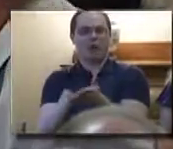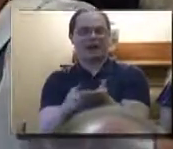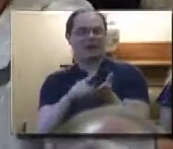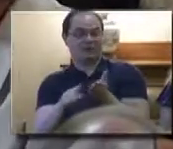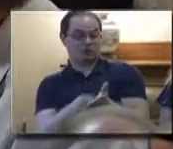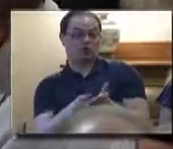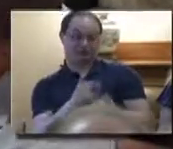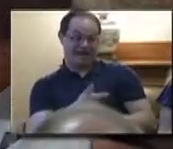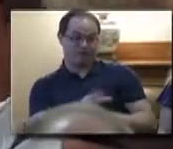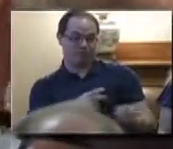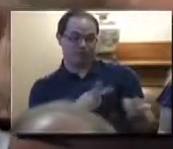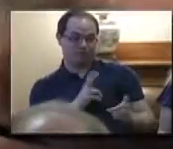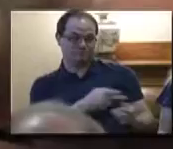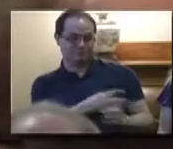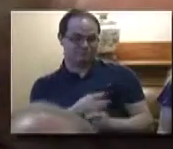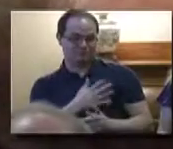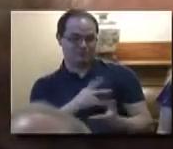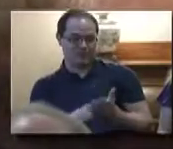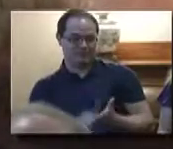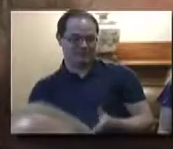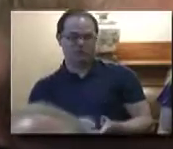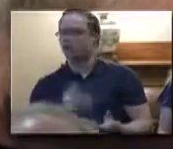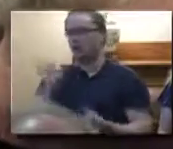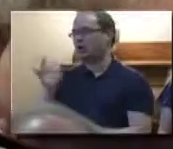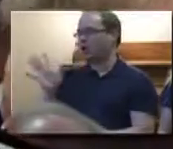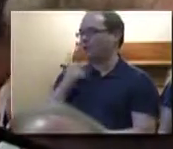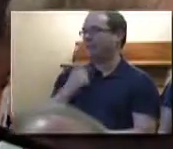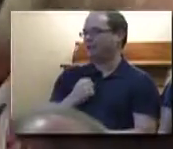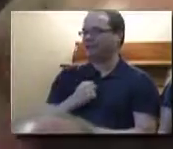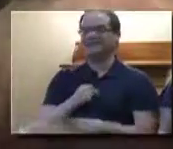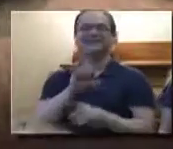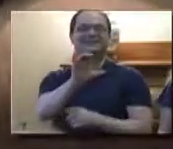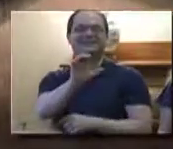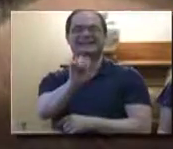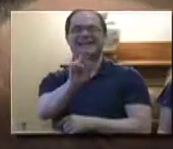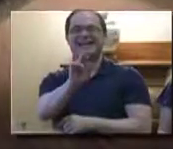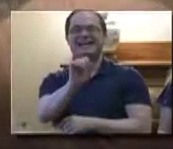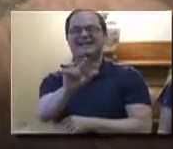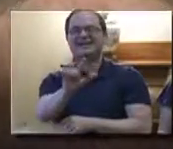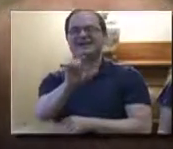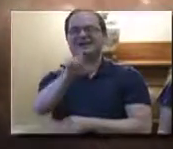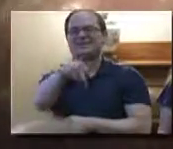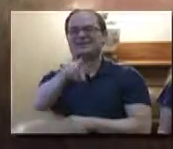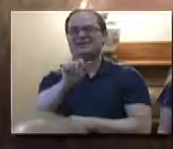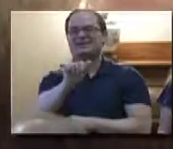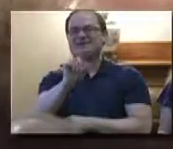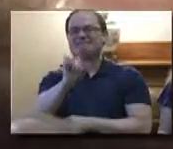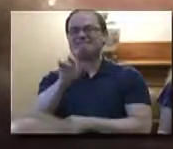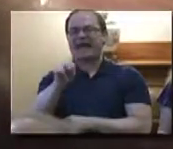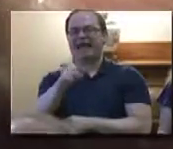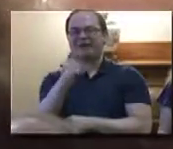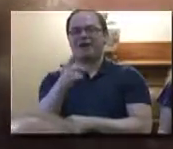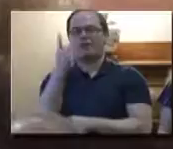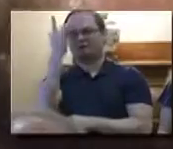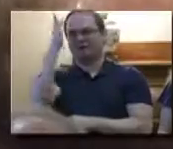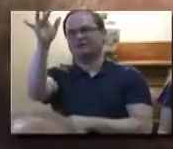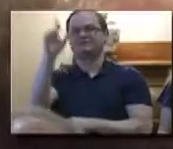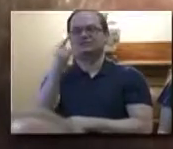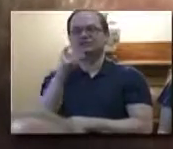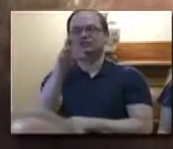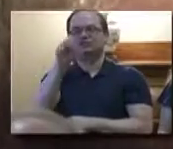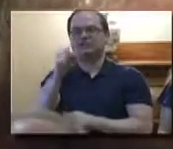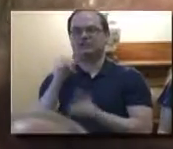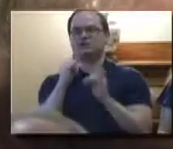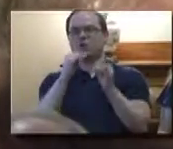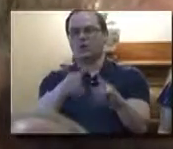Carol. That's what you tell me. By Carol Patton, who got one of the Genius Awards a couple years ago,